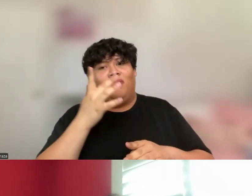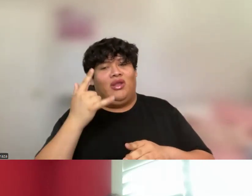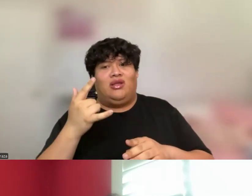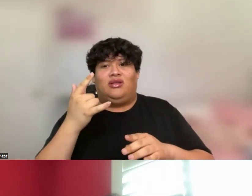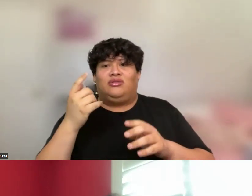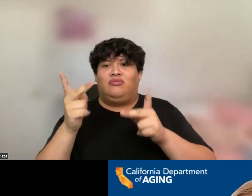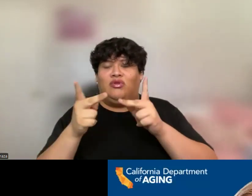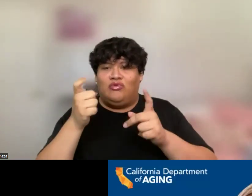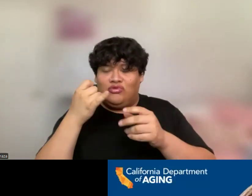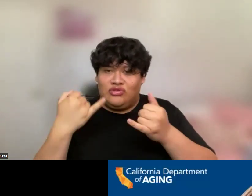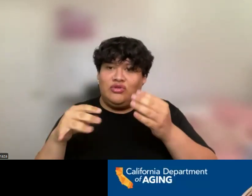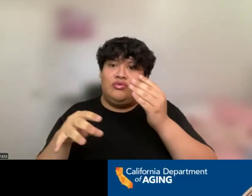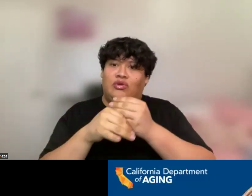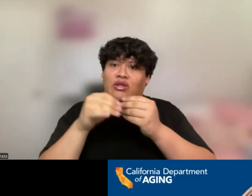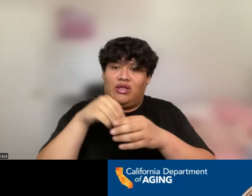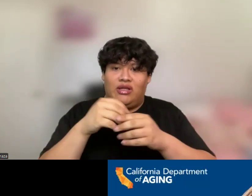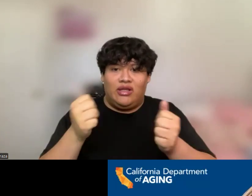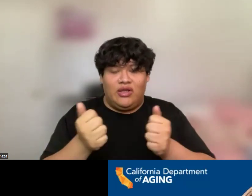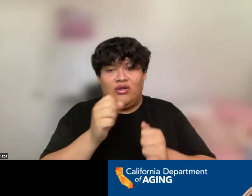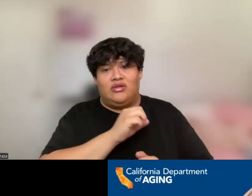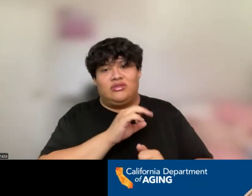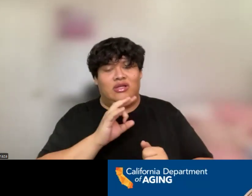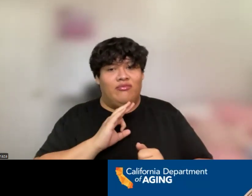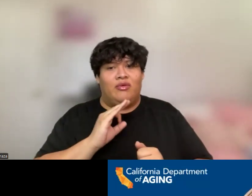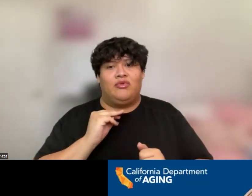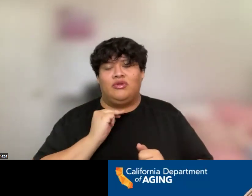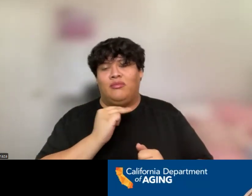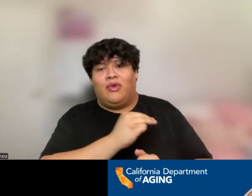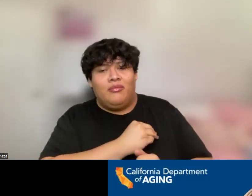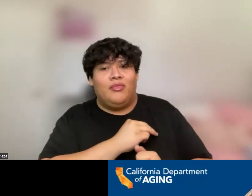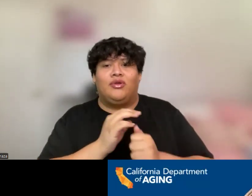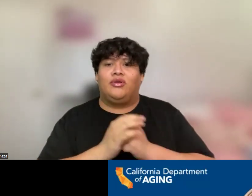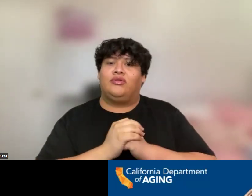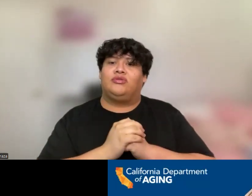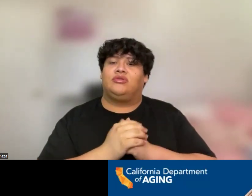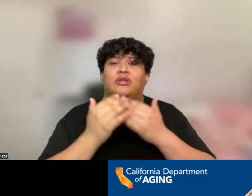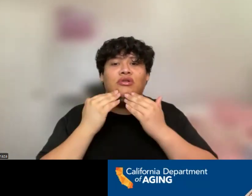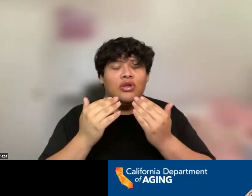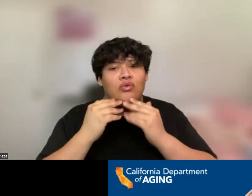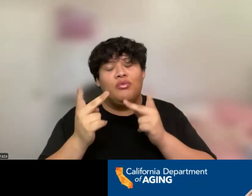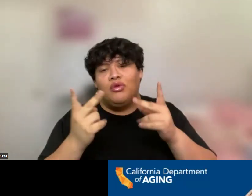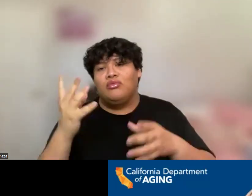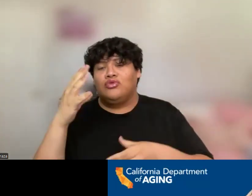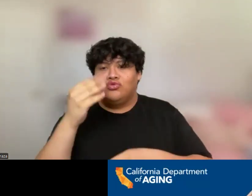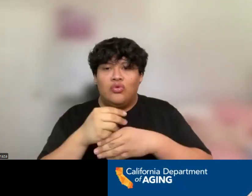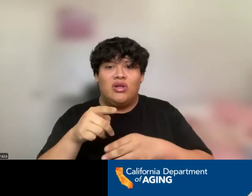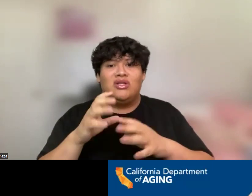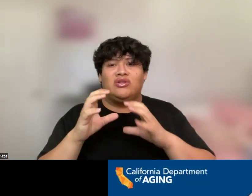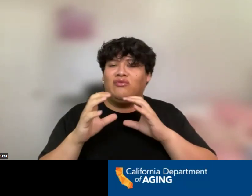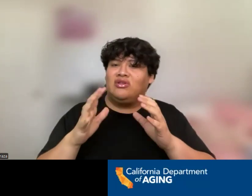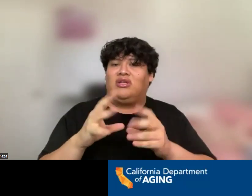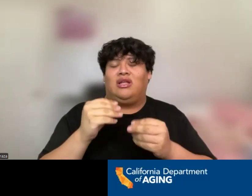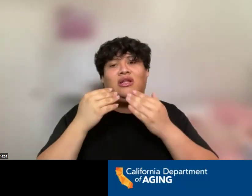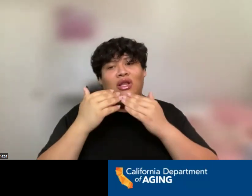continuing members and our new members have just enriched the conversation. Thank you all, and excellent